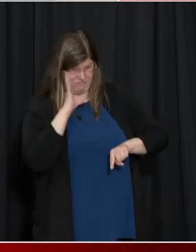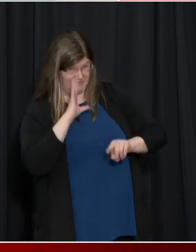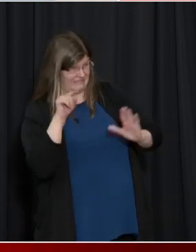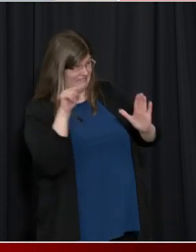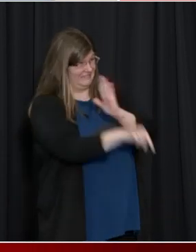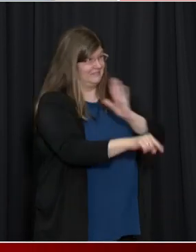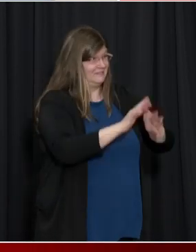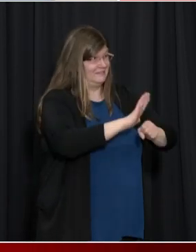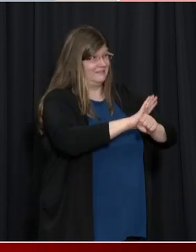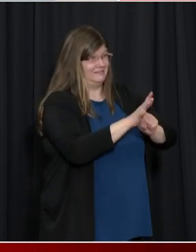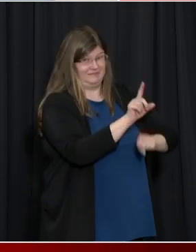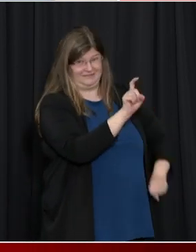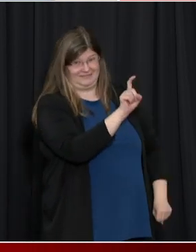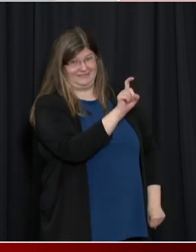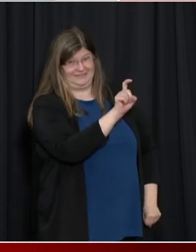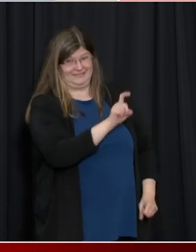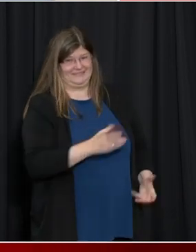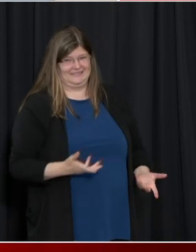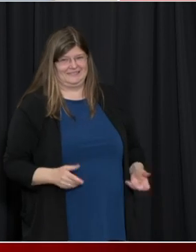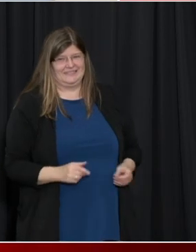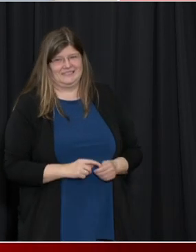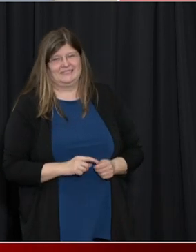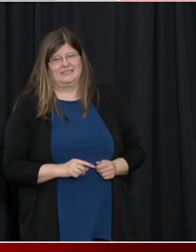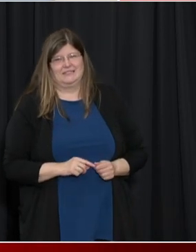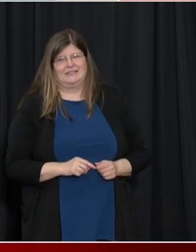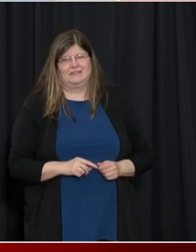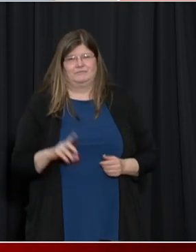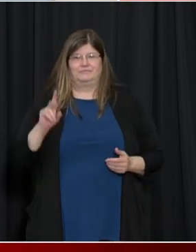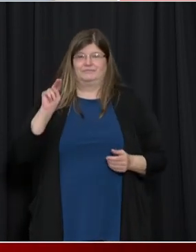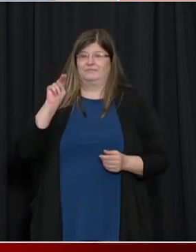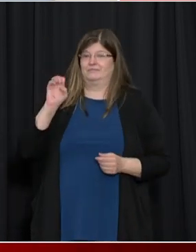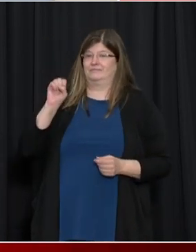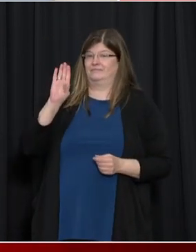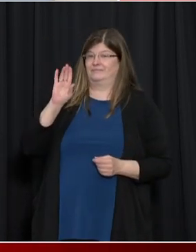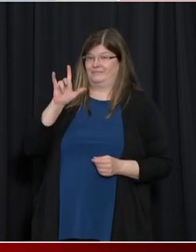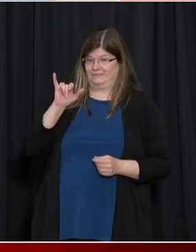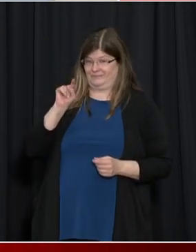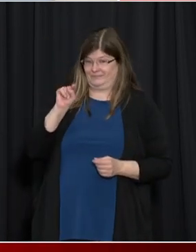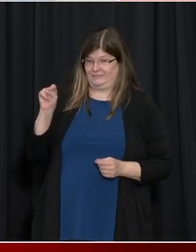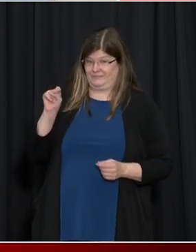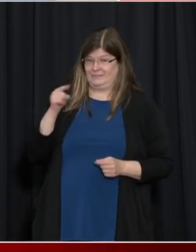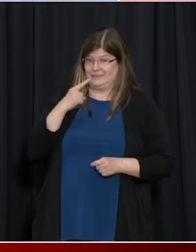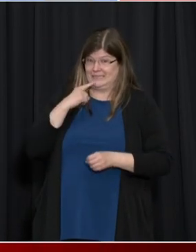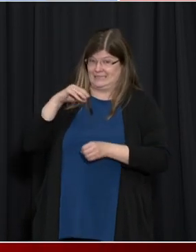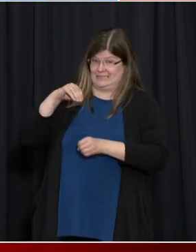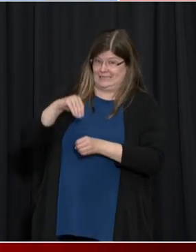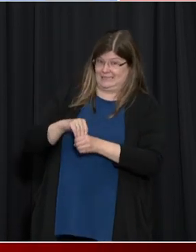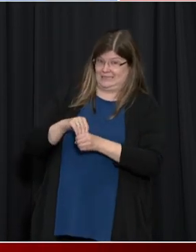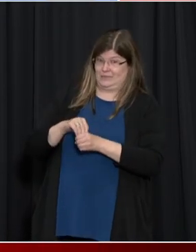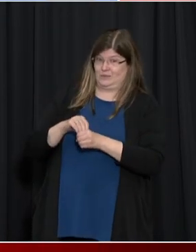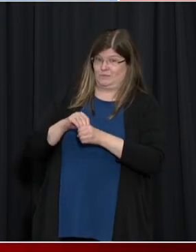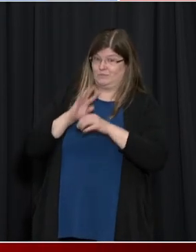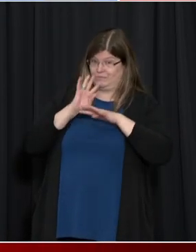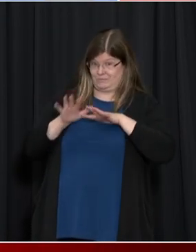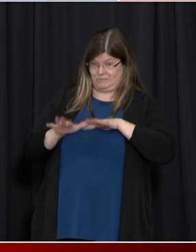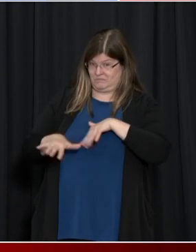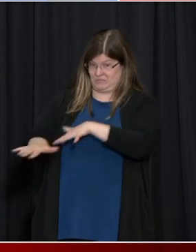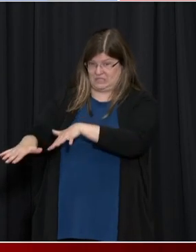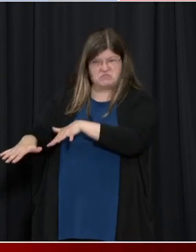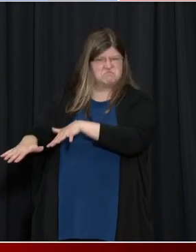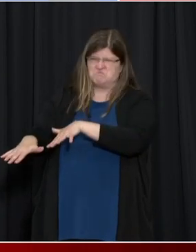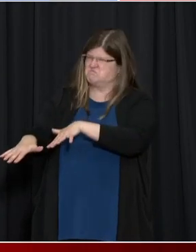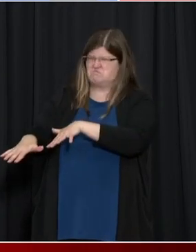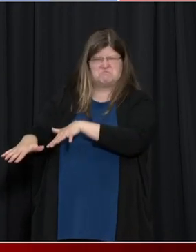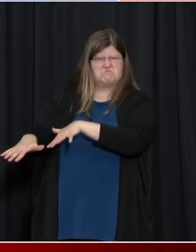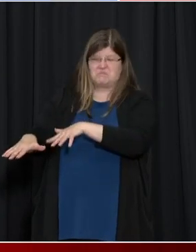as the mayor has stated, it is not the being in the pool itself that is of the concern. It is the other activities that